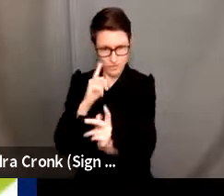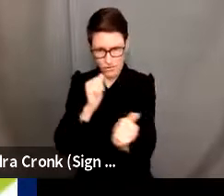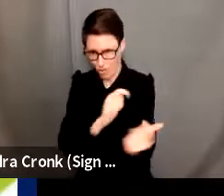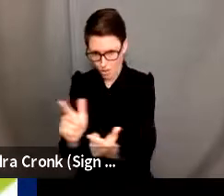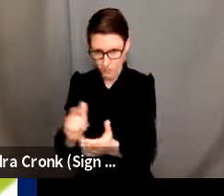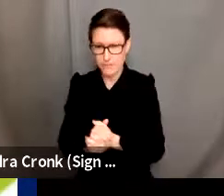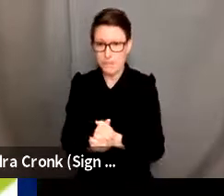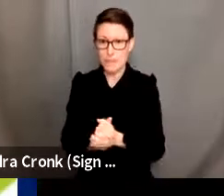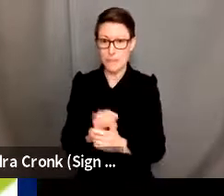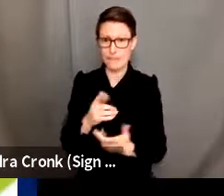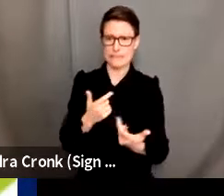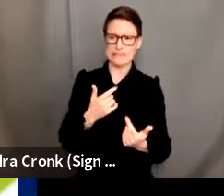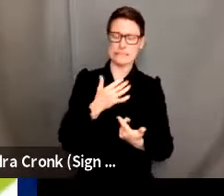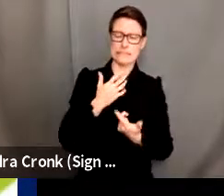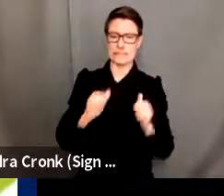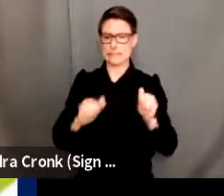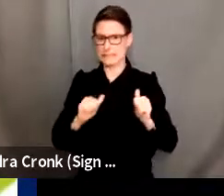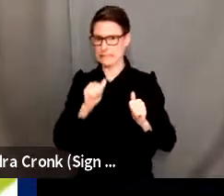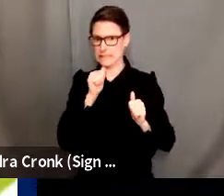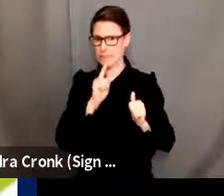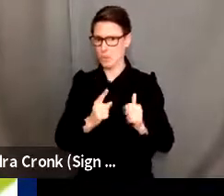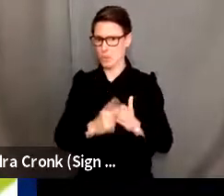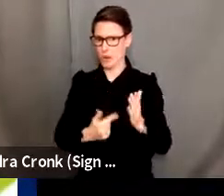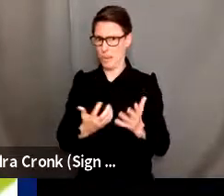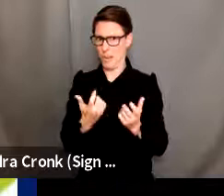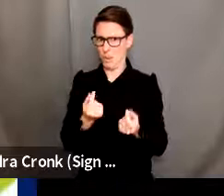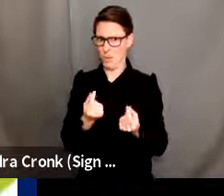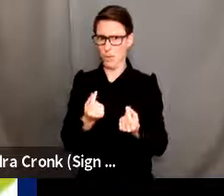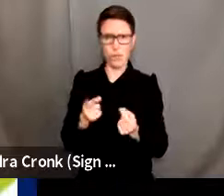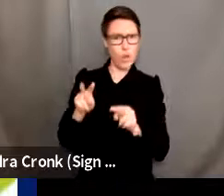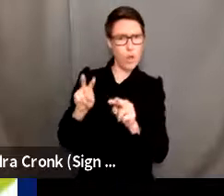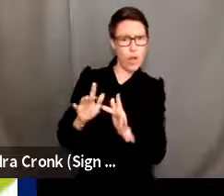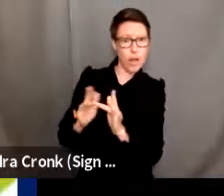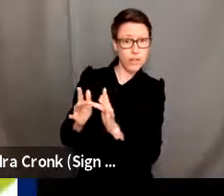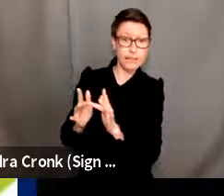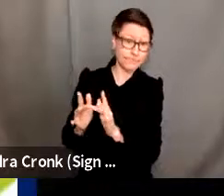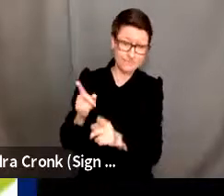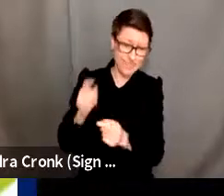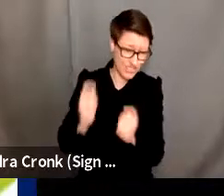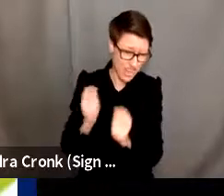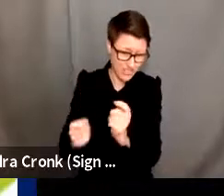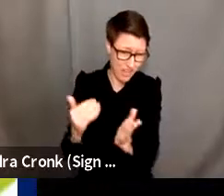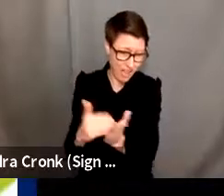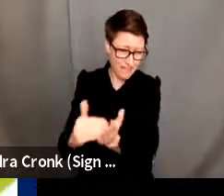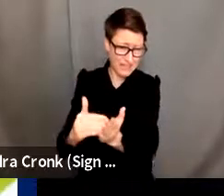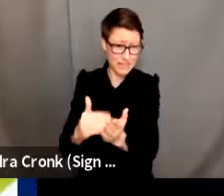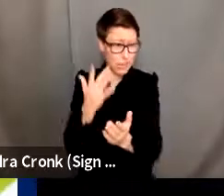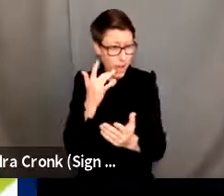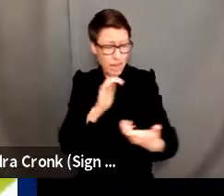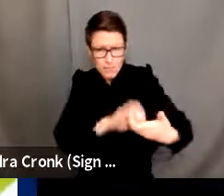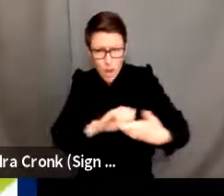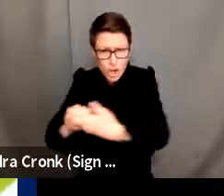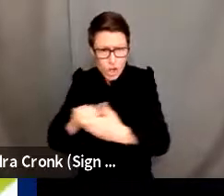at a variety, and you don't know what you want to do, try visiting our website, and it changes all the time as our partners update their opportunities on